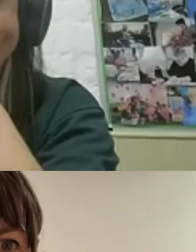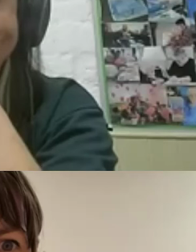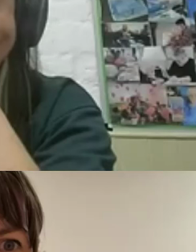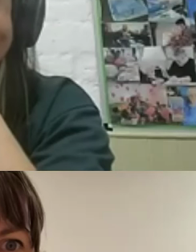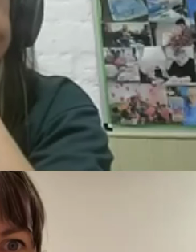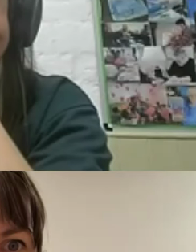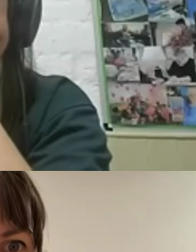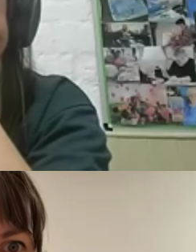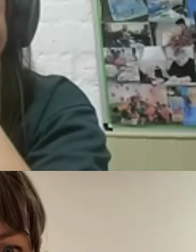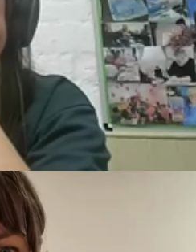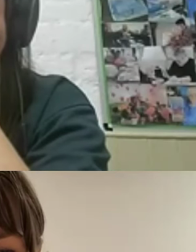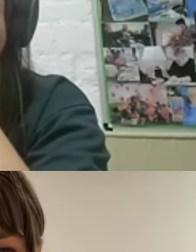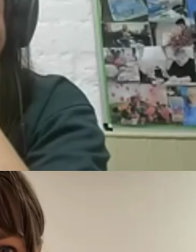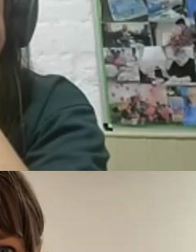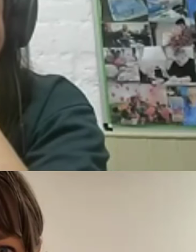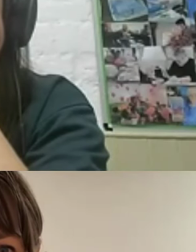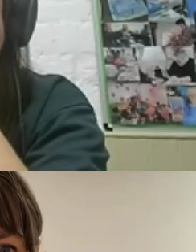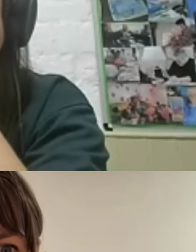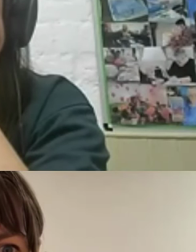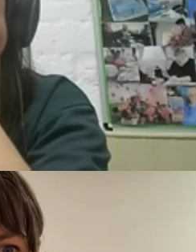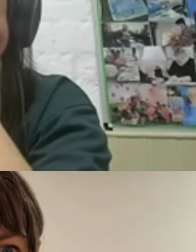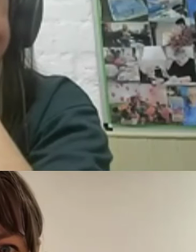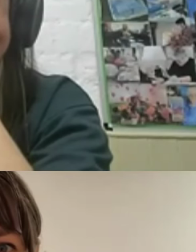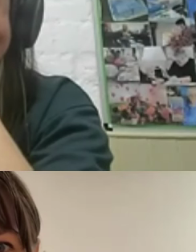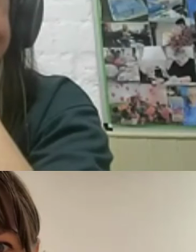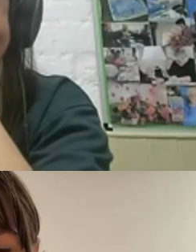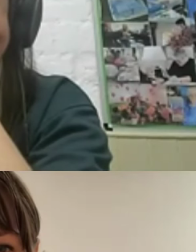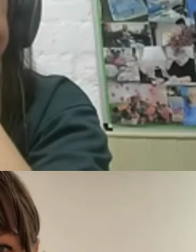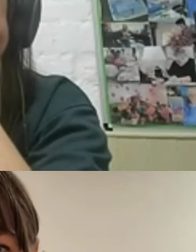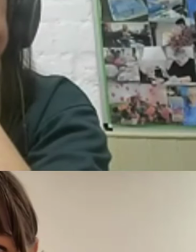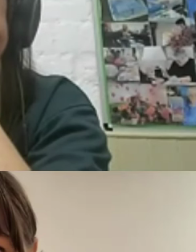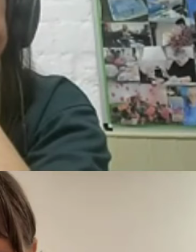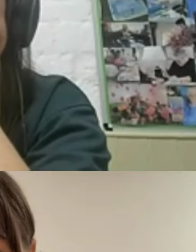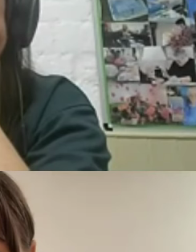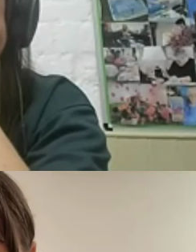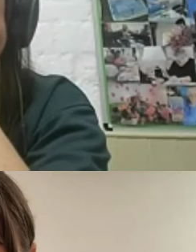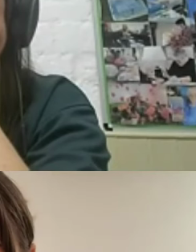See what happened. I'll go back. Ended.